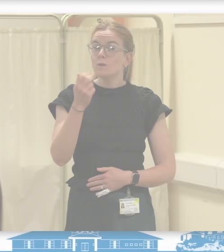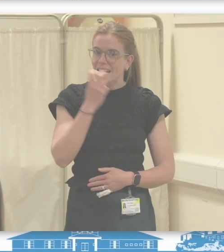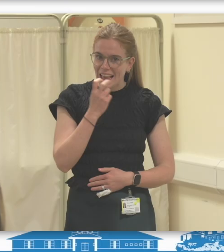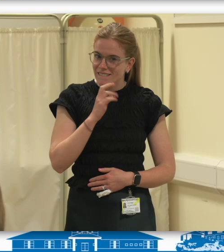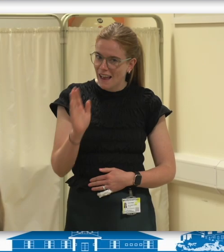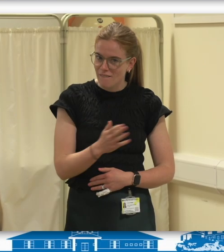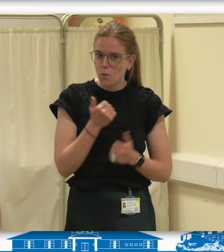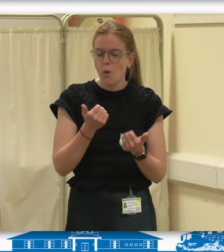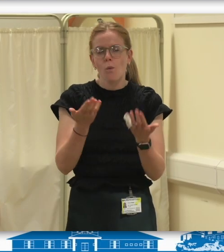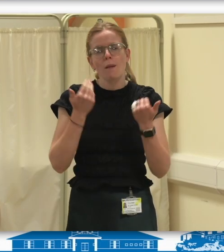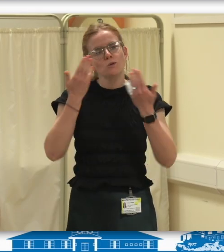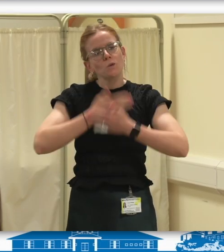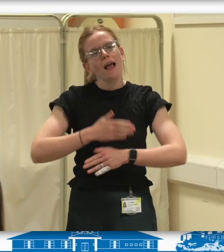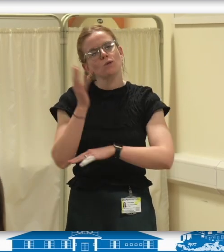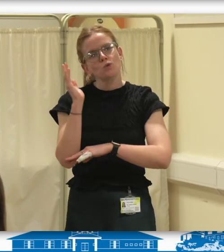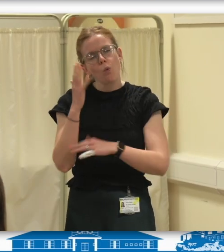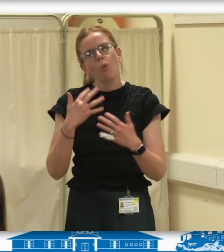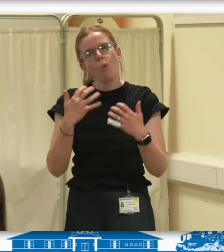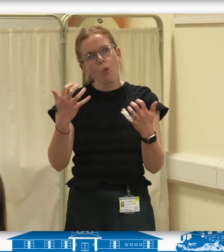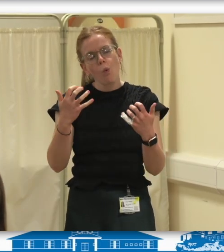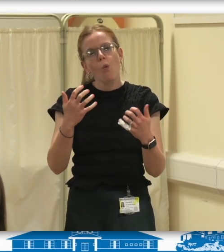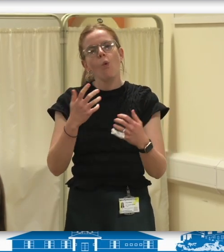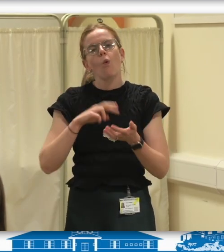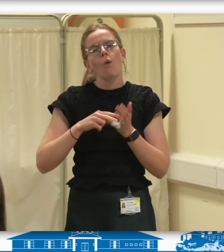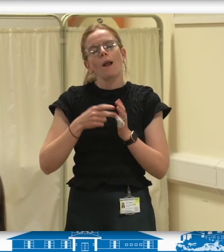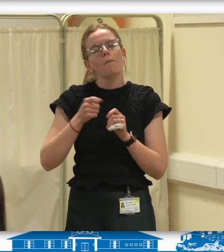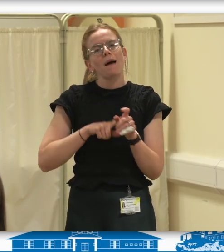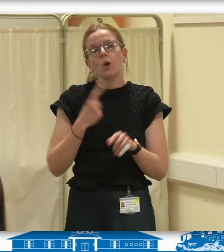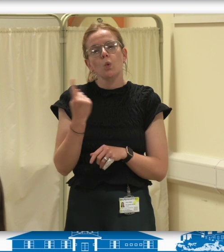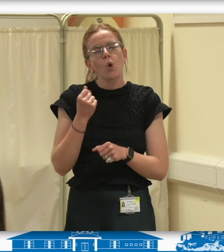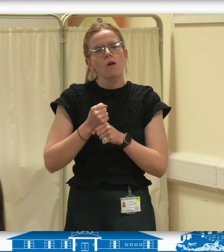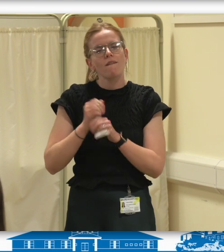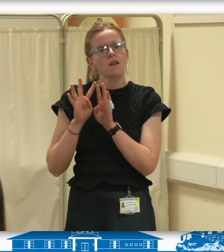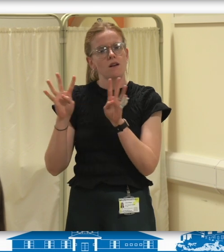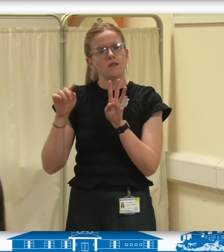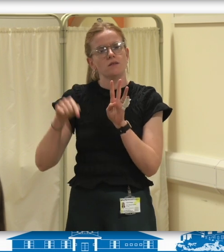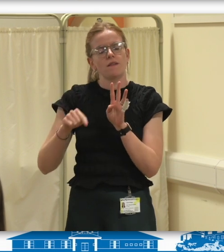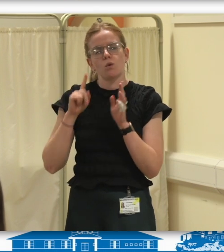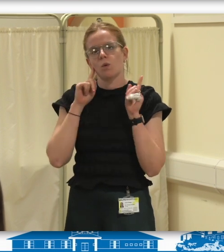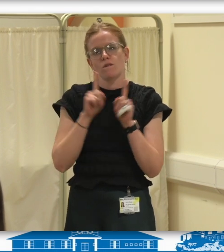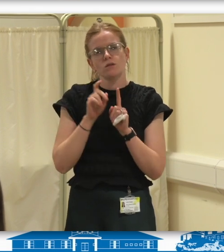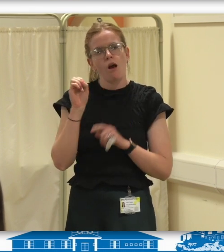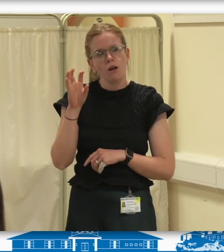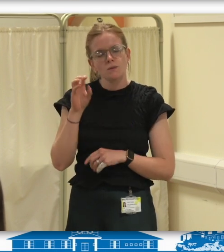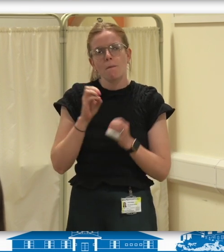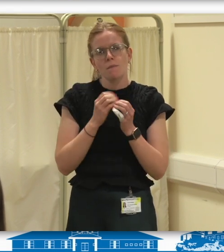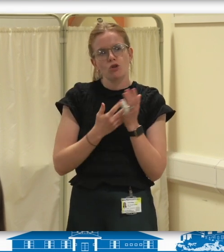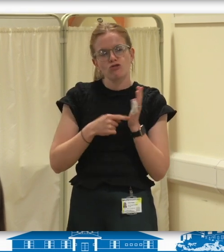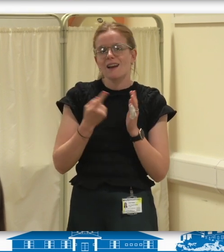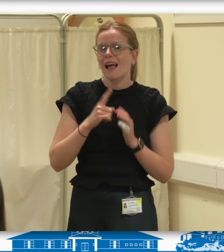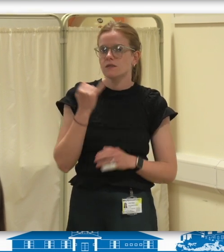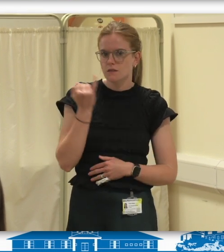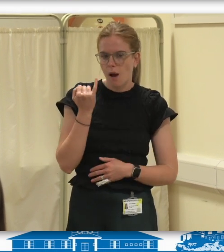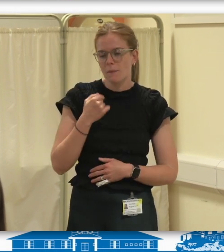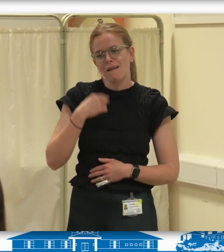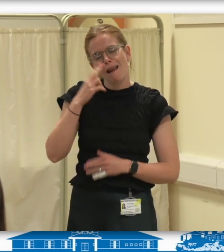Welcome to tonight's talk, organised by the Governors of University Hospitals of Derby and Burton. My name's Val Haylett. I'm